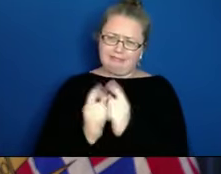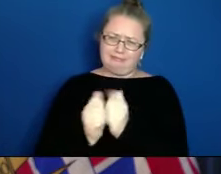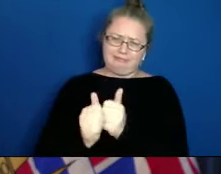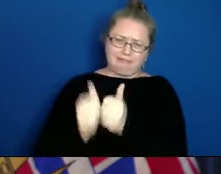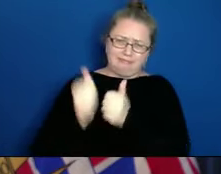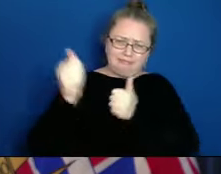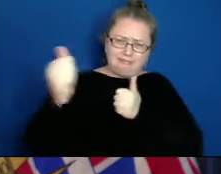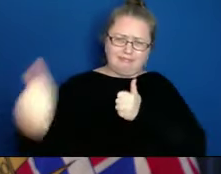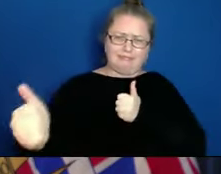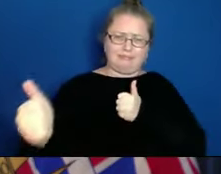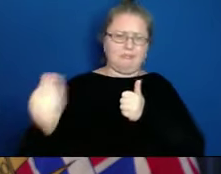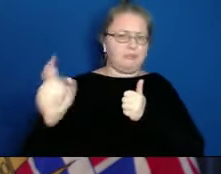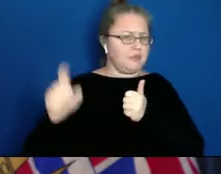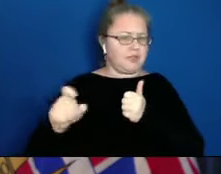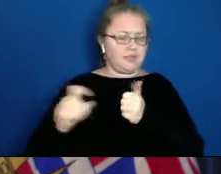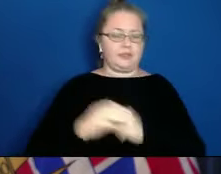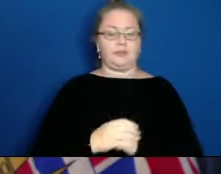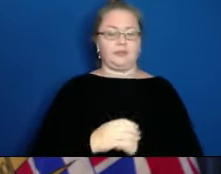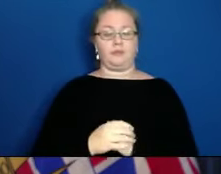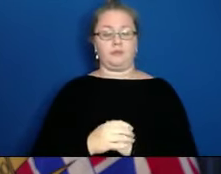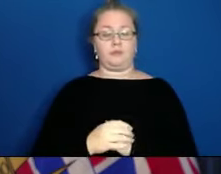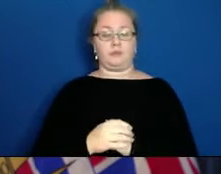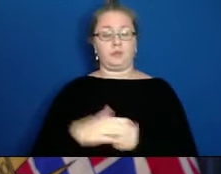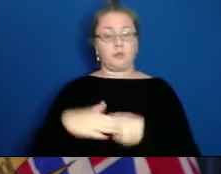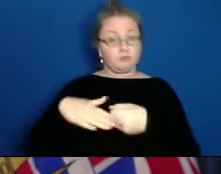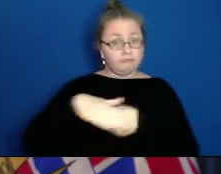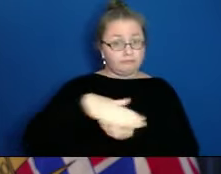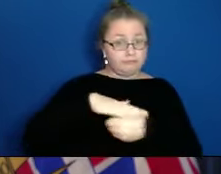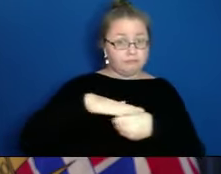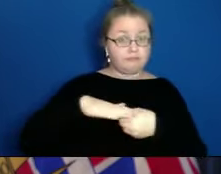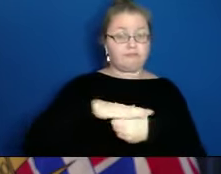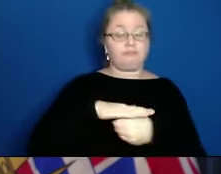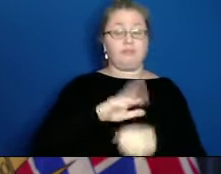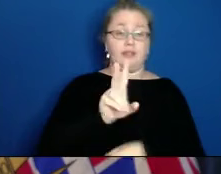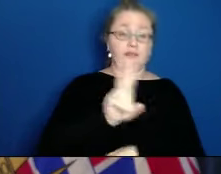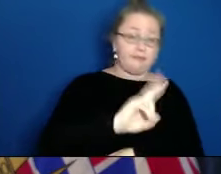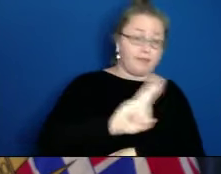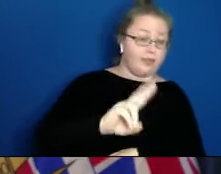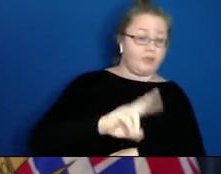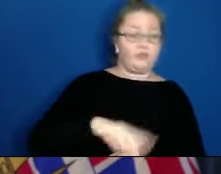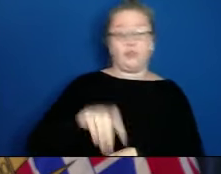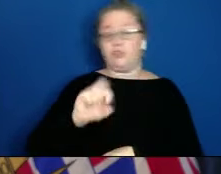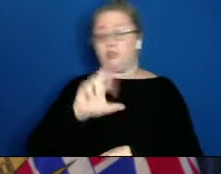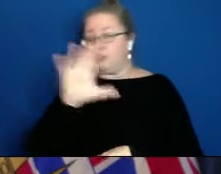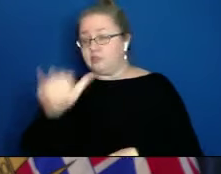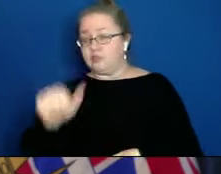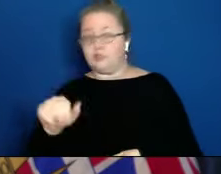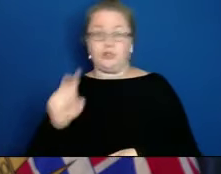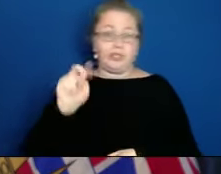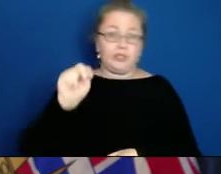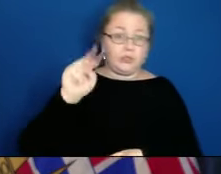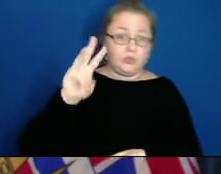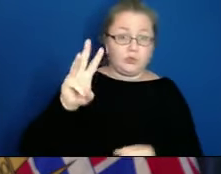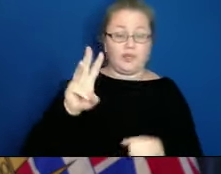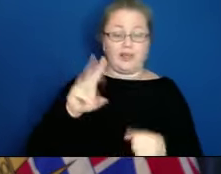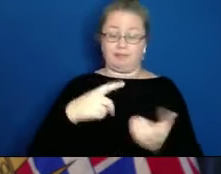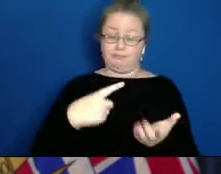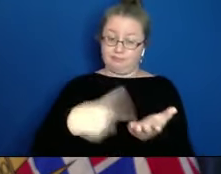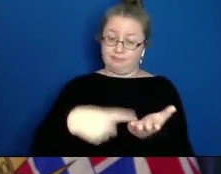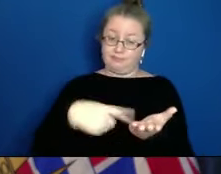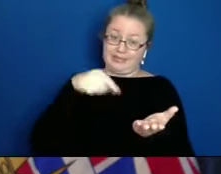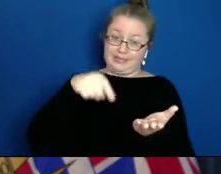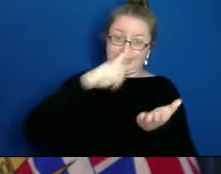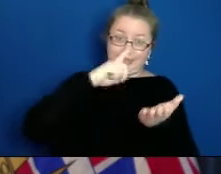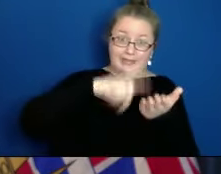I recognize we talked about this for the Lower Mainland, but across the province, active inspections will be increased in